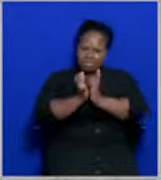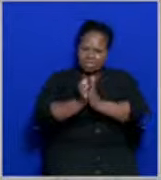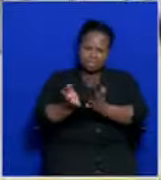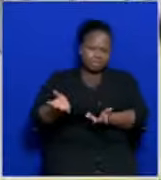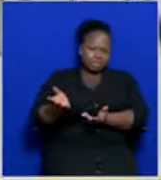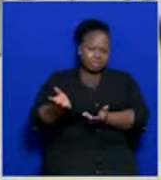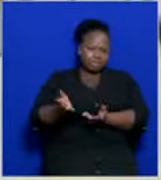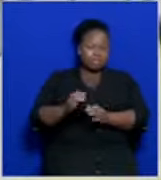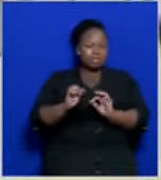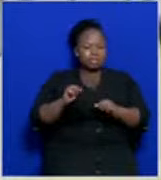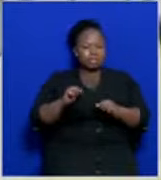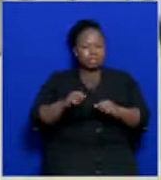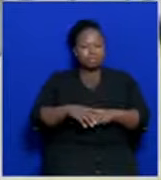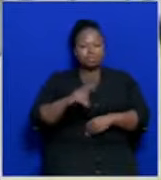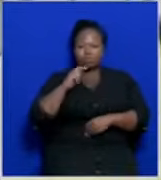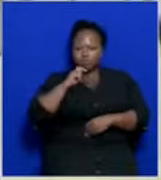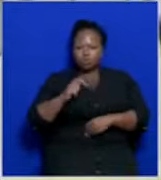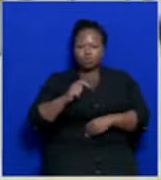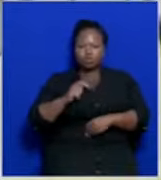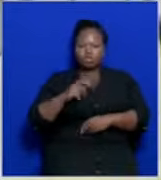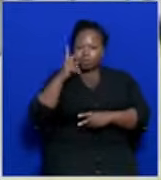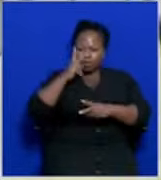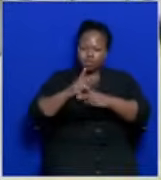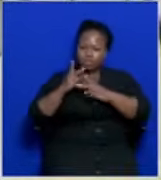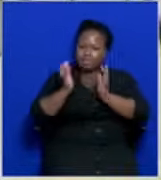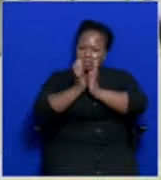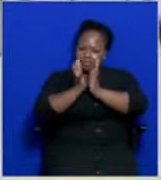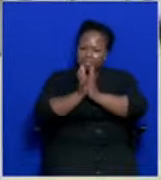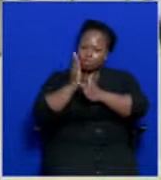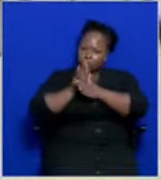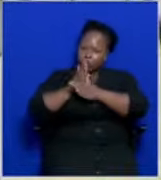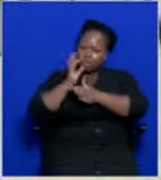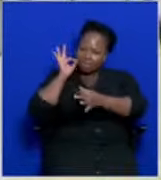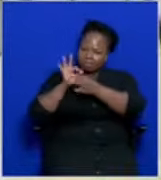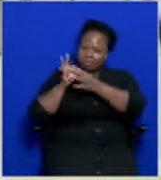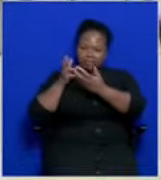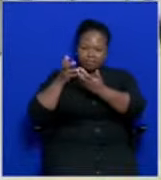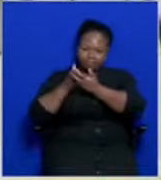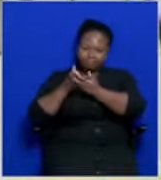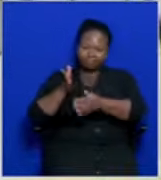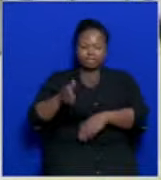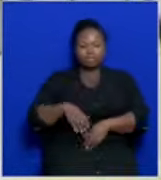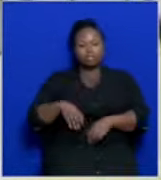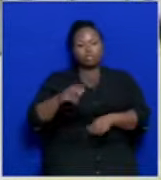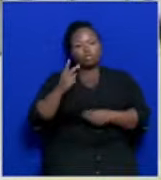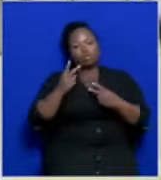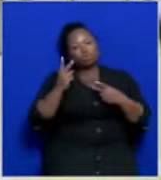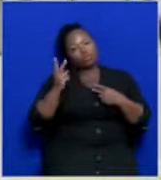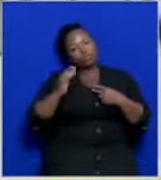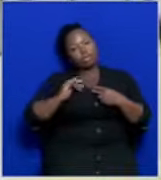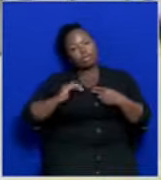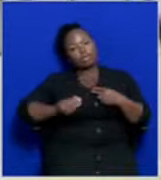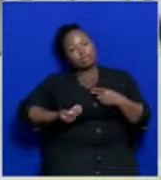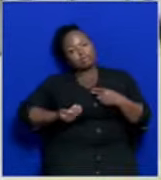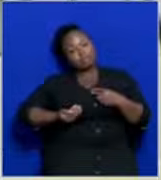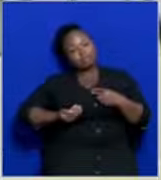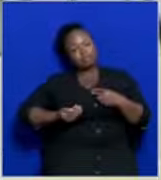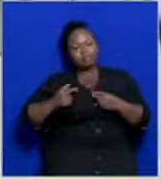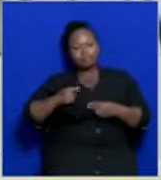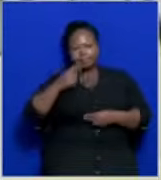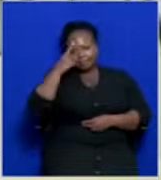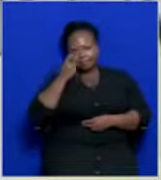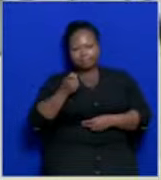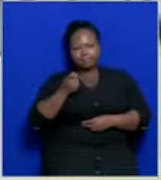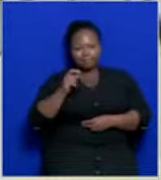was untoward. There was 2 ladies, and those ladies, I believe they are the one